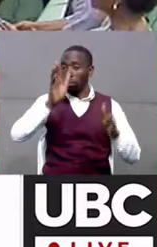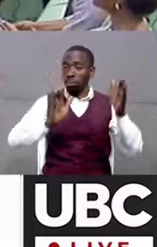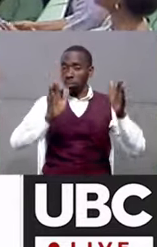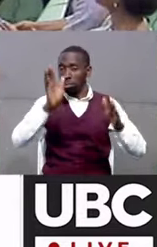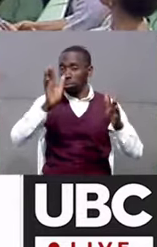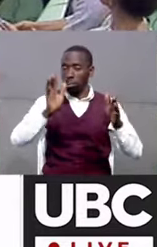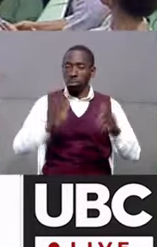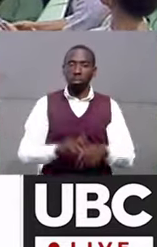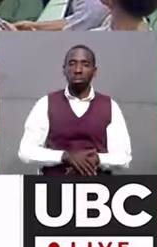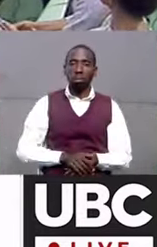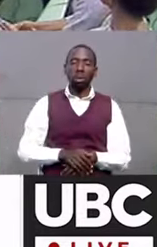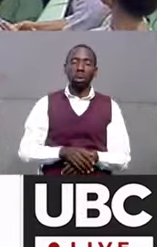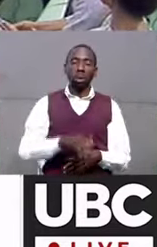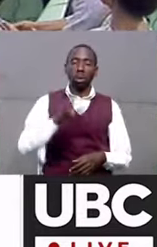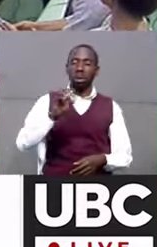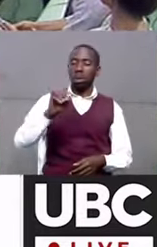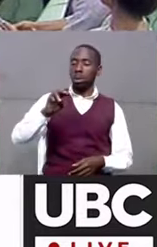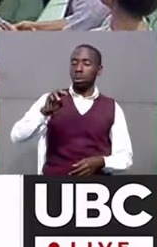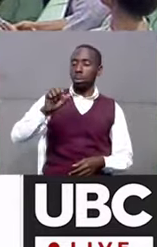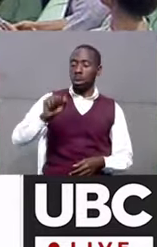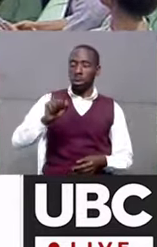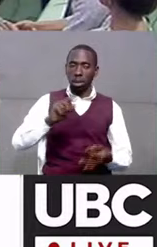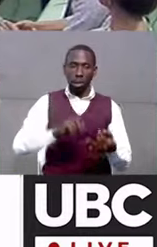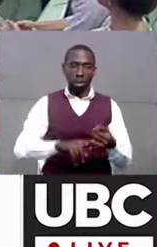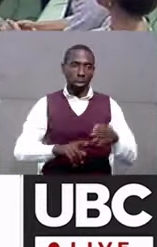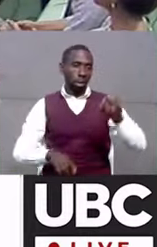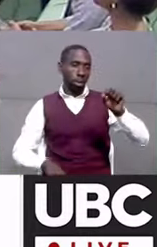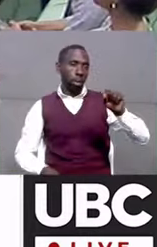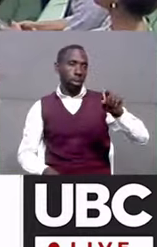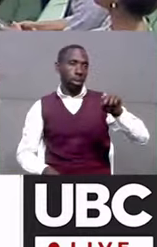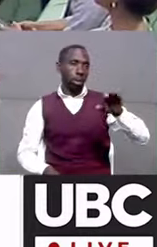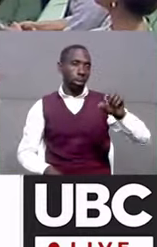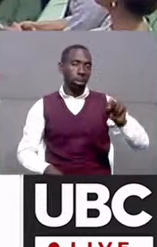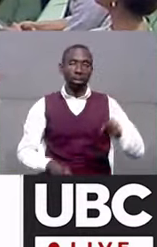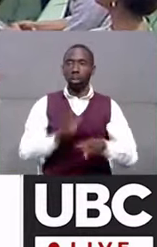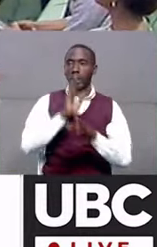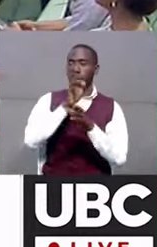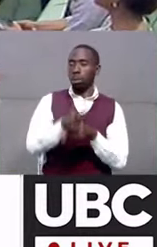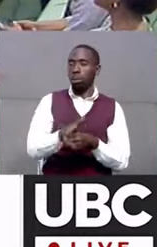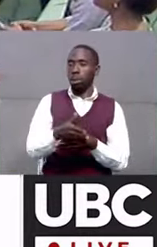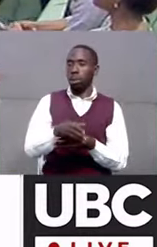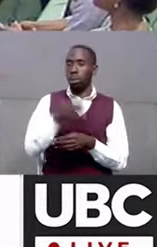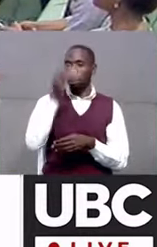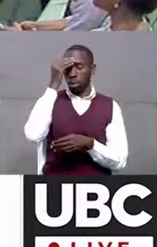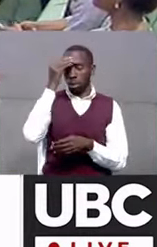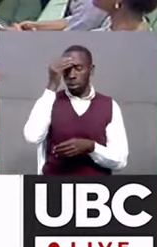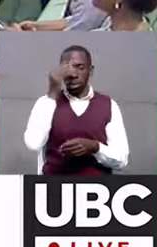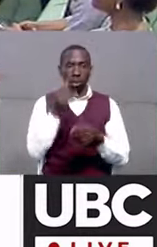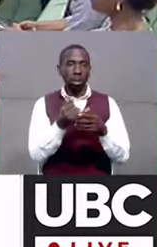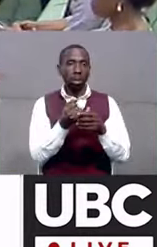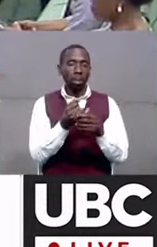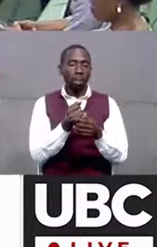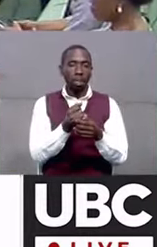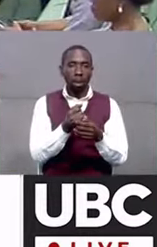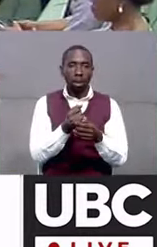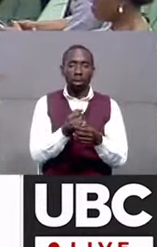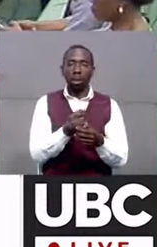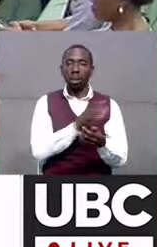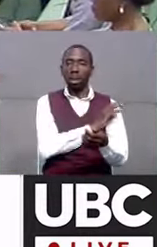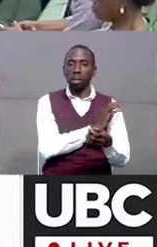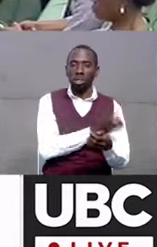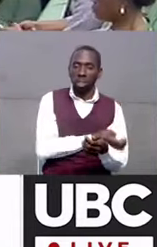Seconded by Omara Solomon, Honorable Minister of Agriculture, Education,